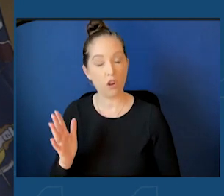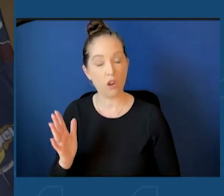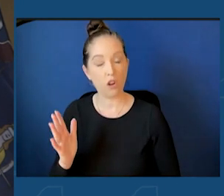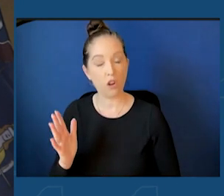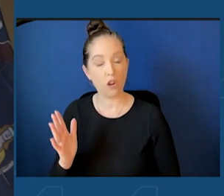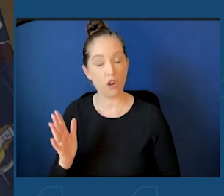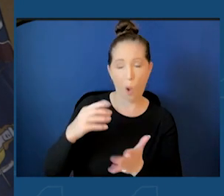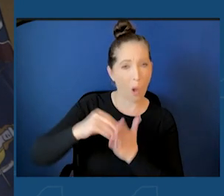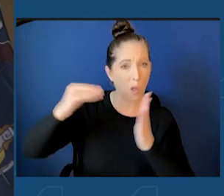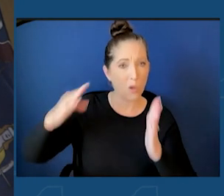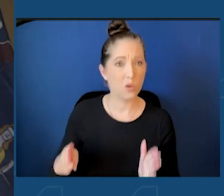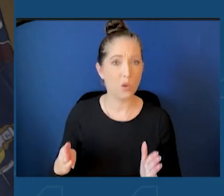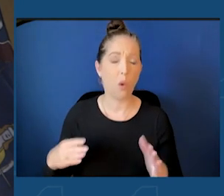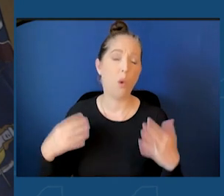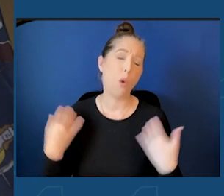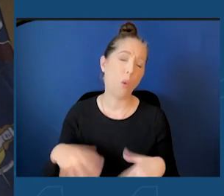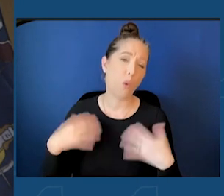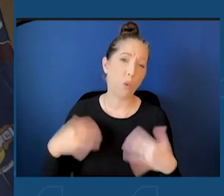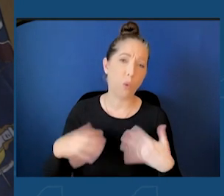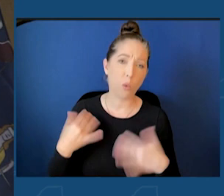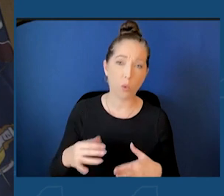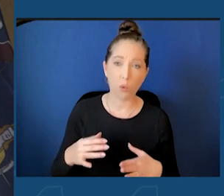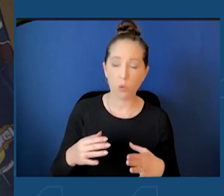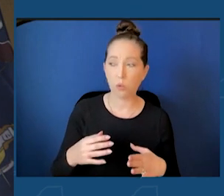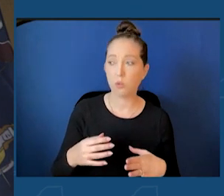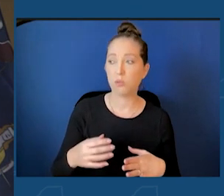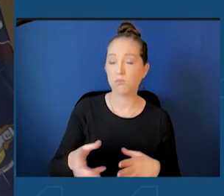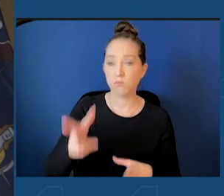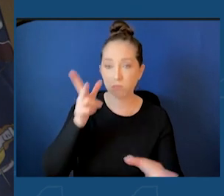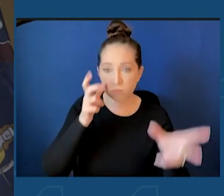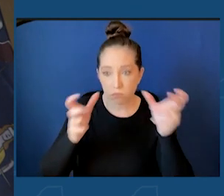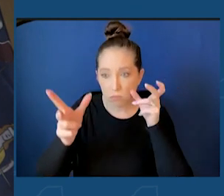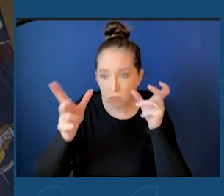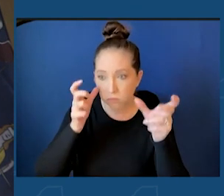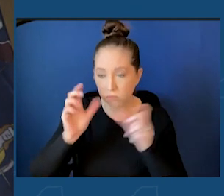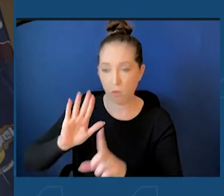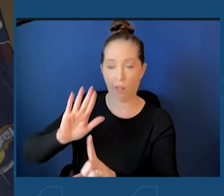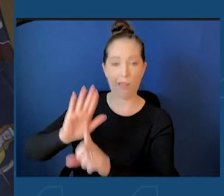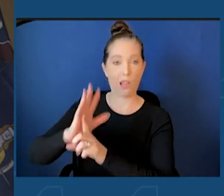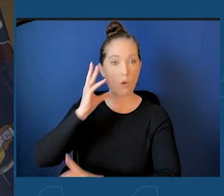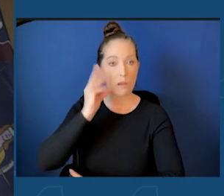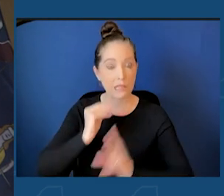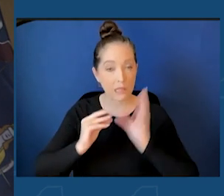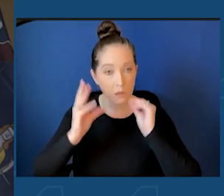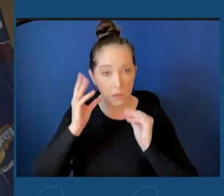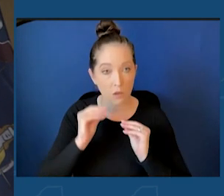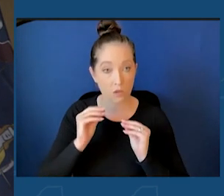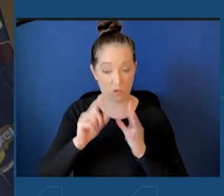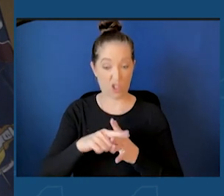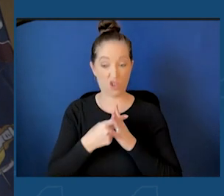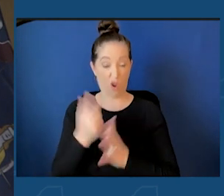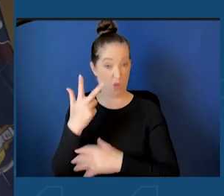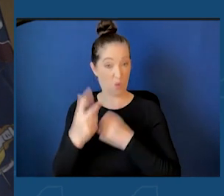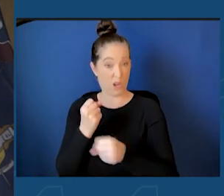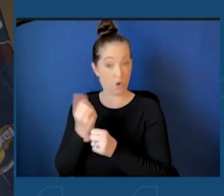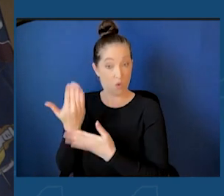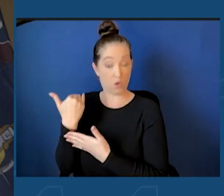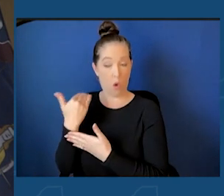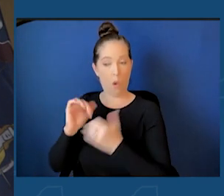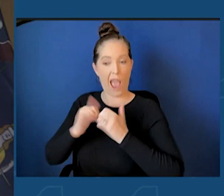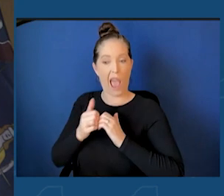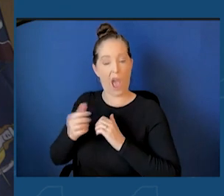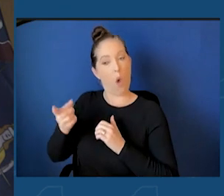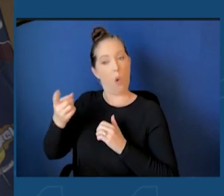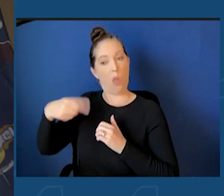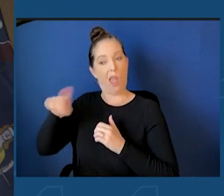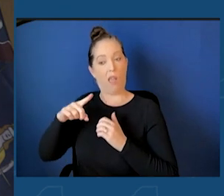chance to hear from them directly what the experience starting exactly 3 years ago was all about, how they cope with the